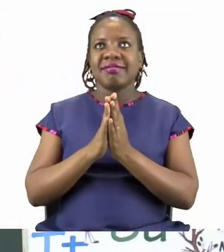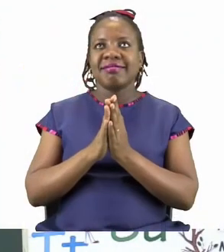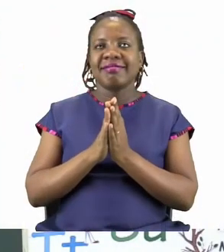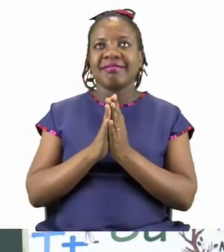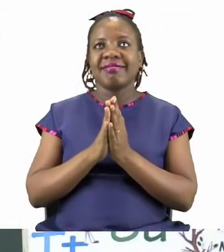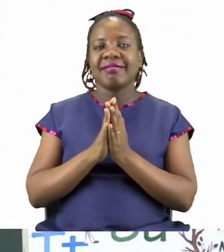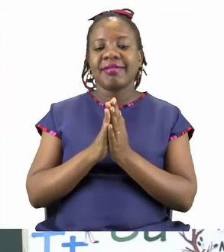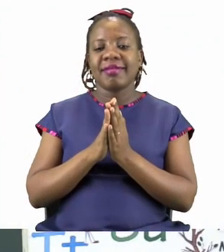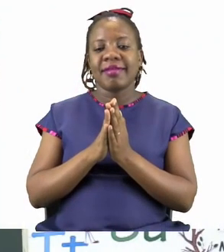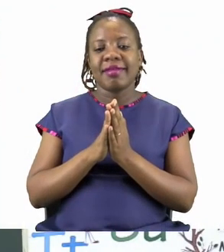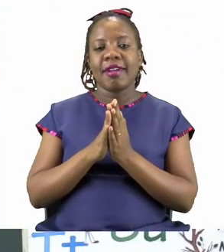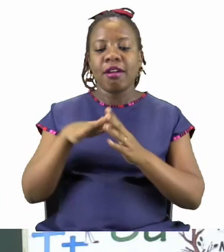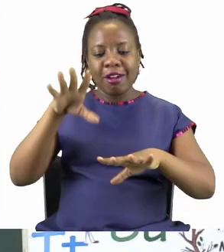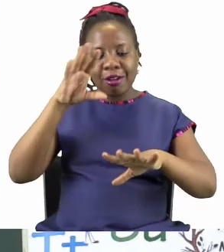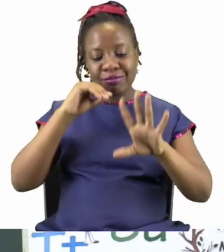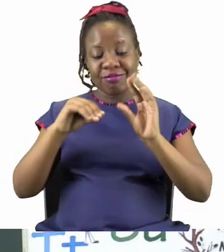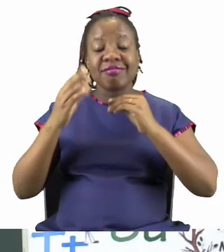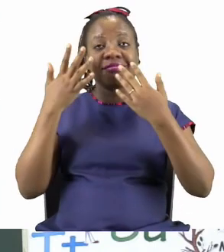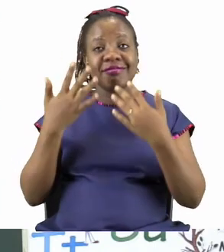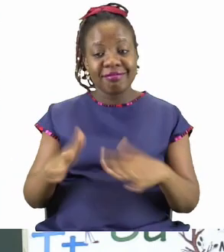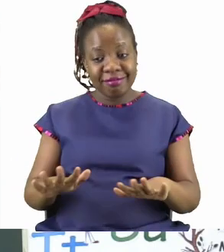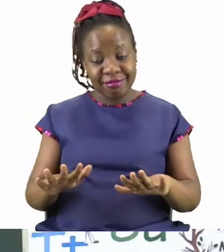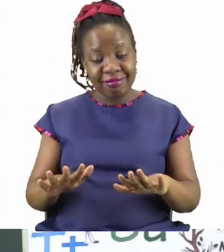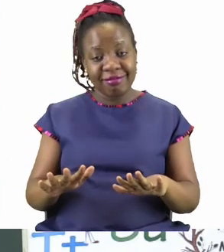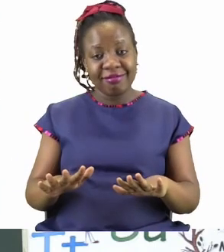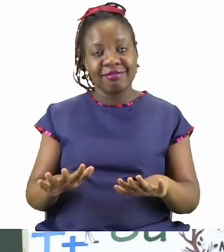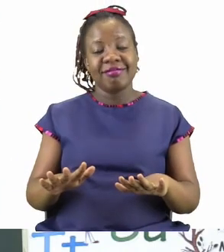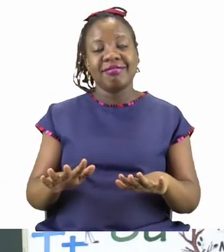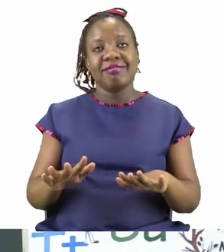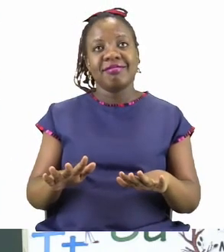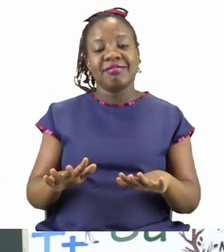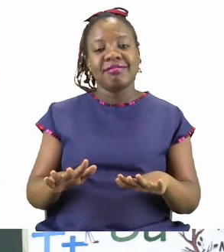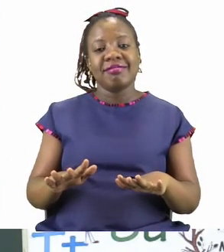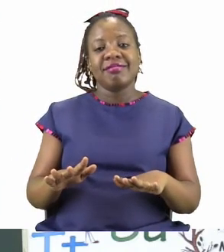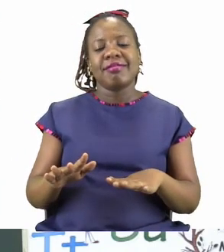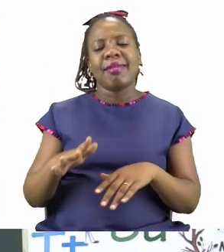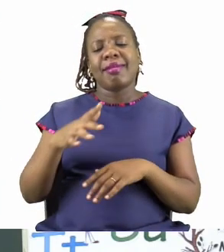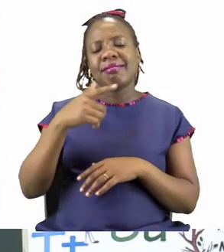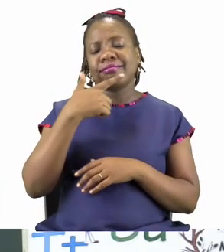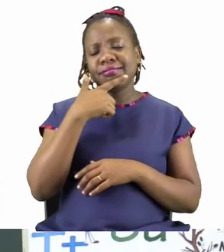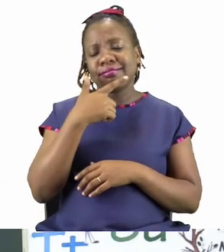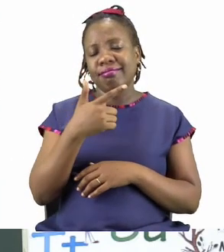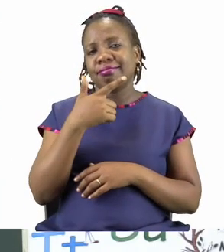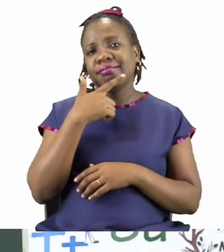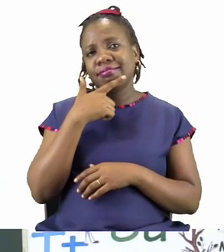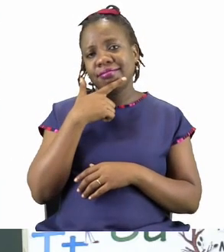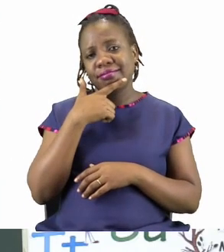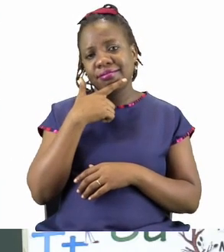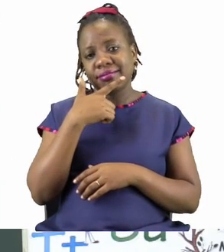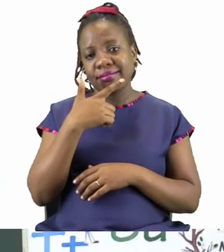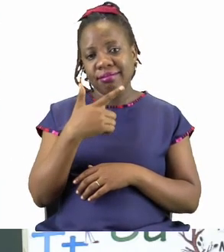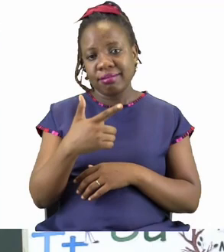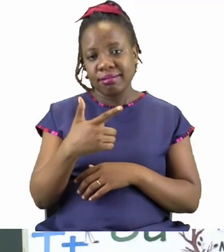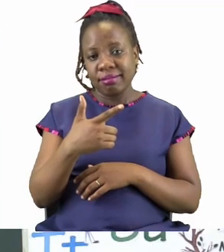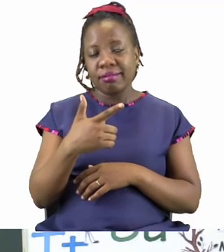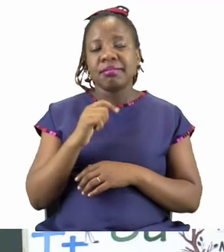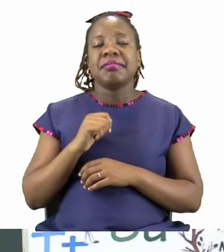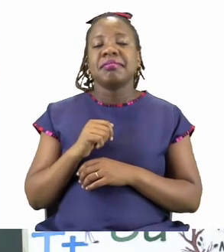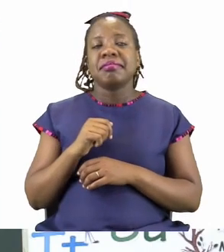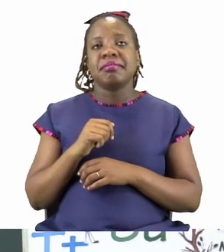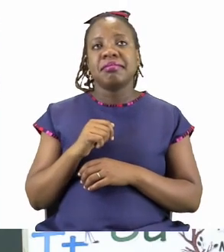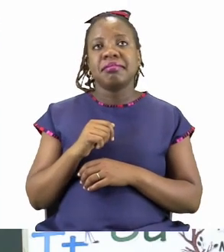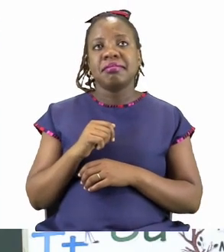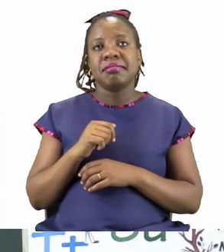We came to the end of our lesson for today, everyone. Thank you so much for joining us today. Now, boys and